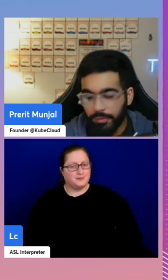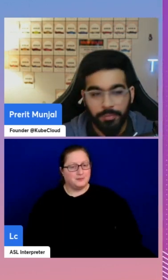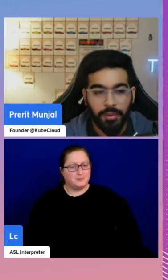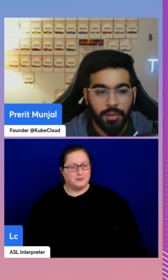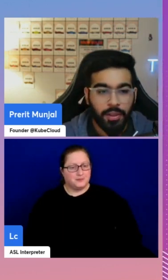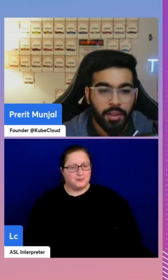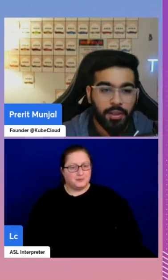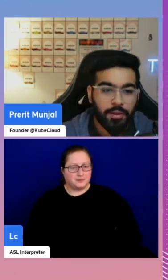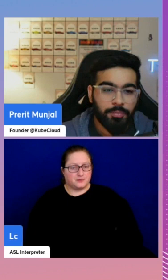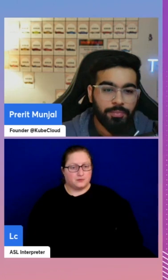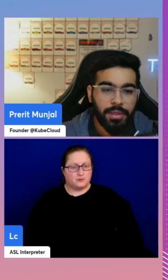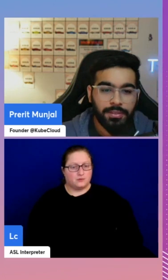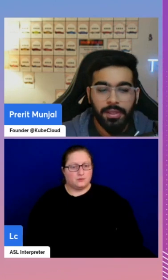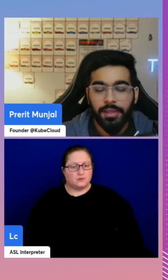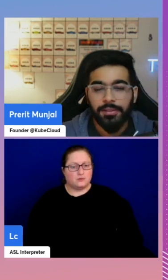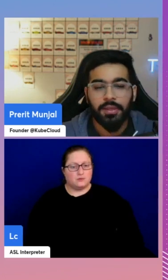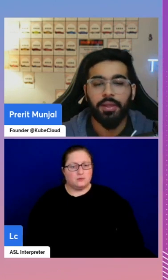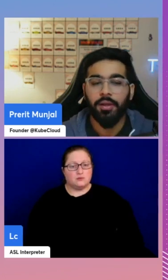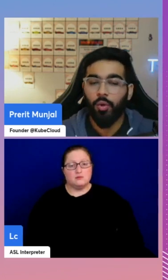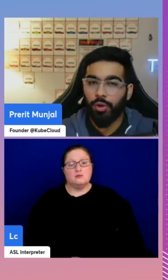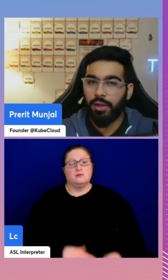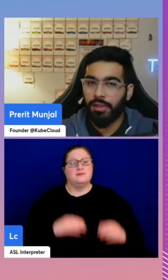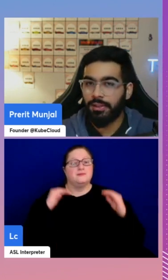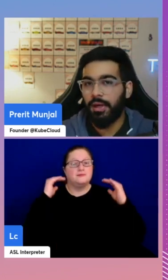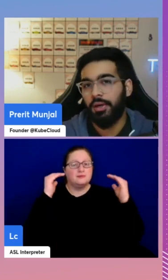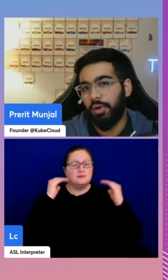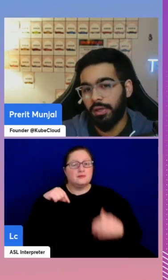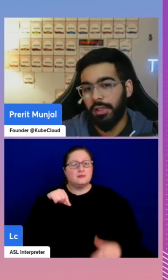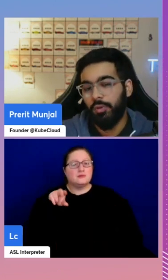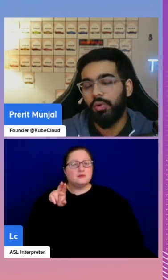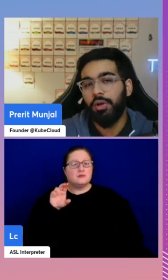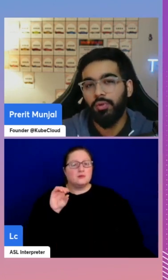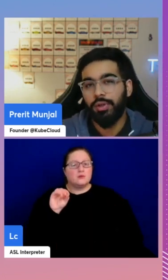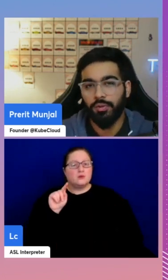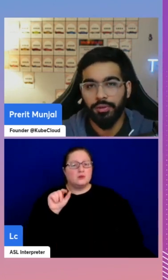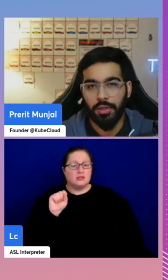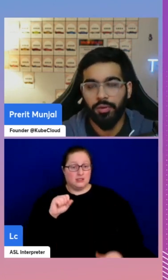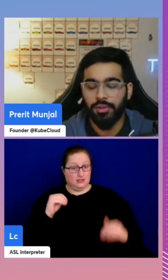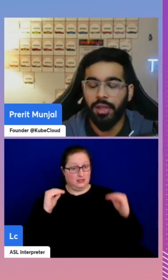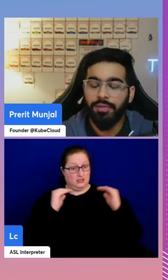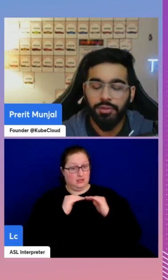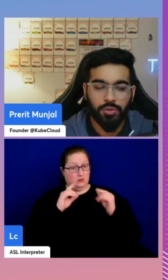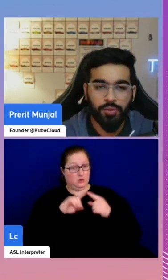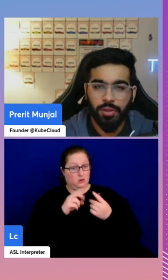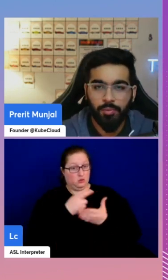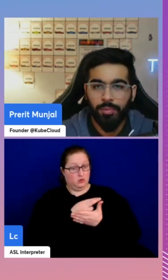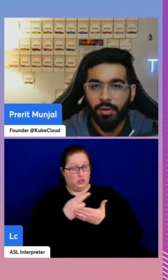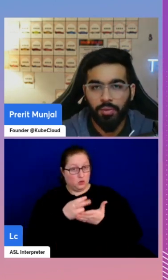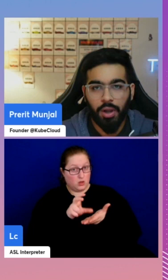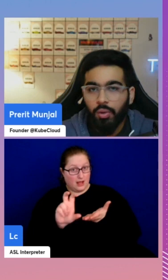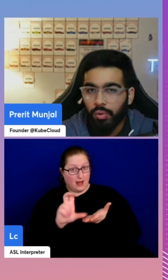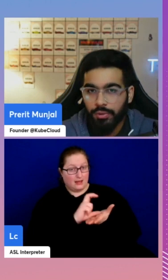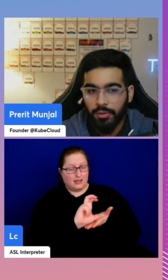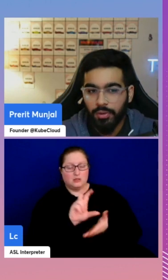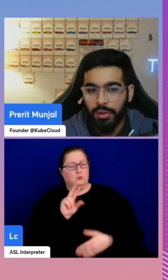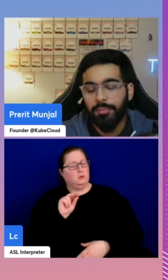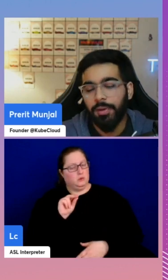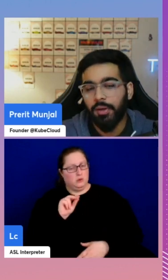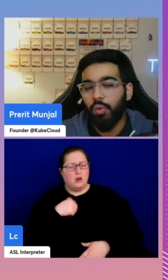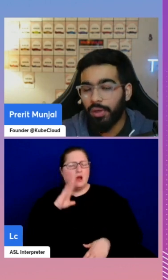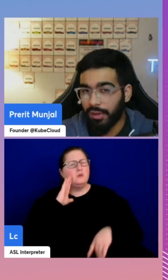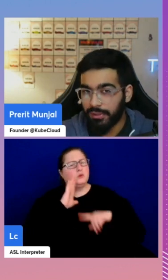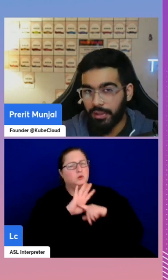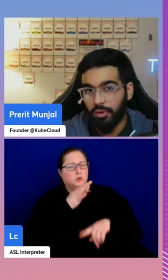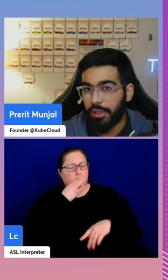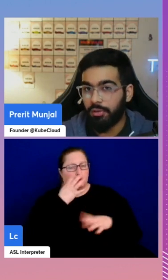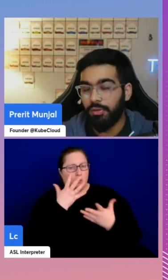and the next thing is quotas are not equal to resource allocation. I will show you in a moment how quotas look like,